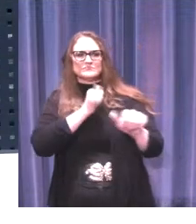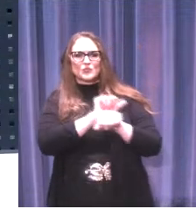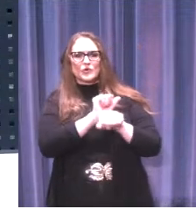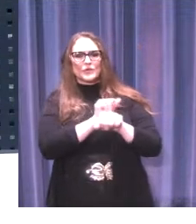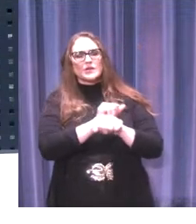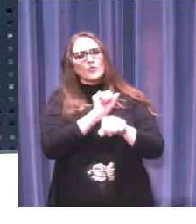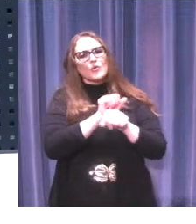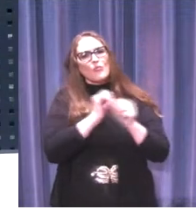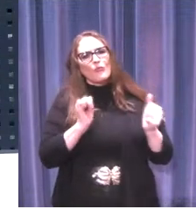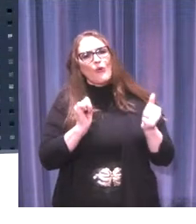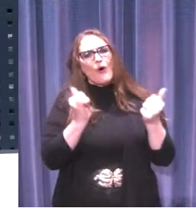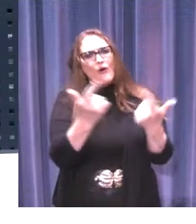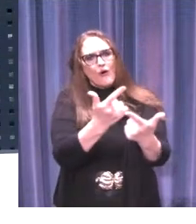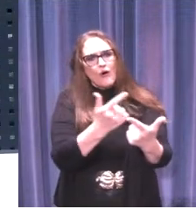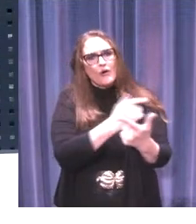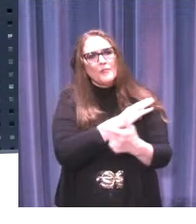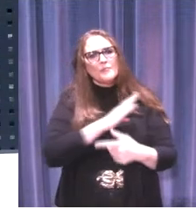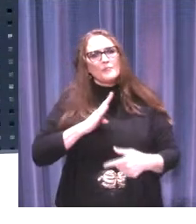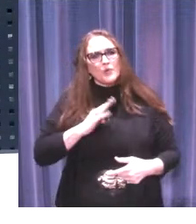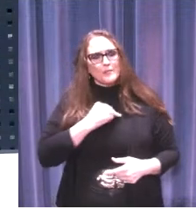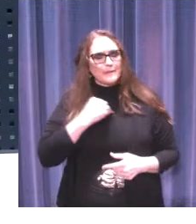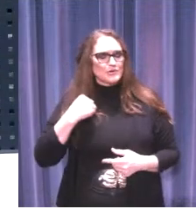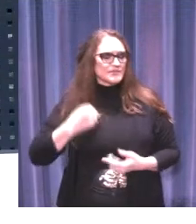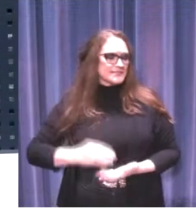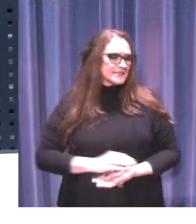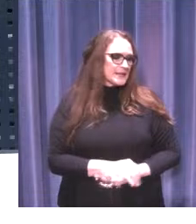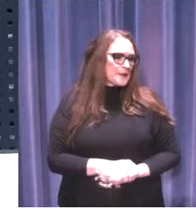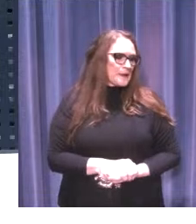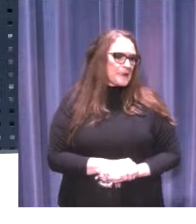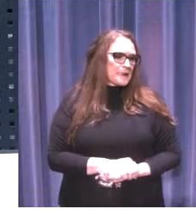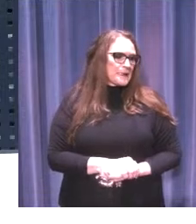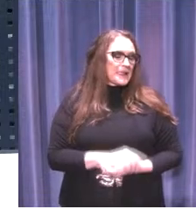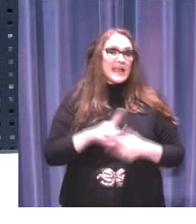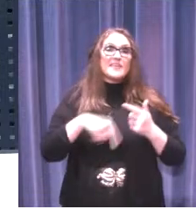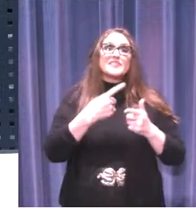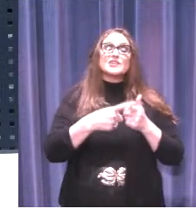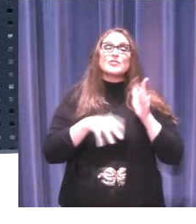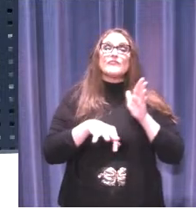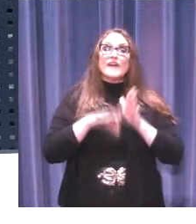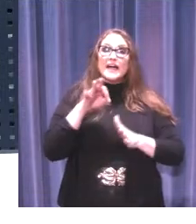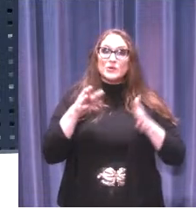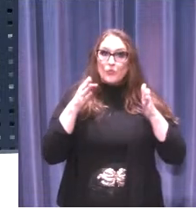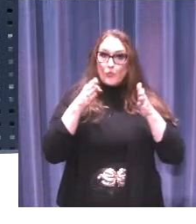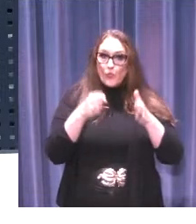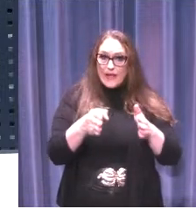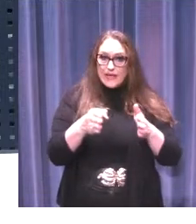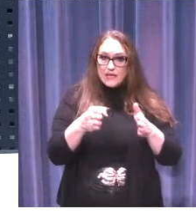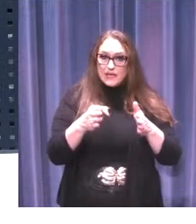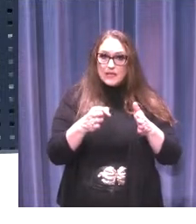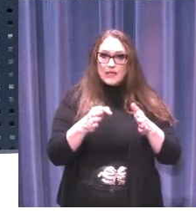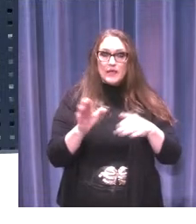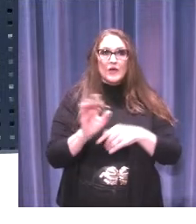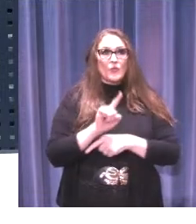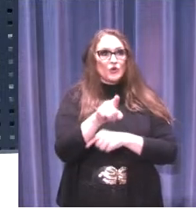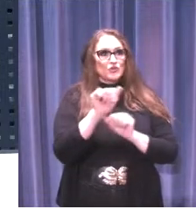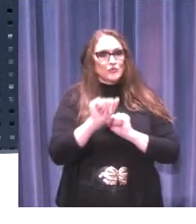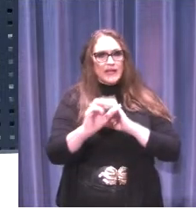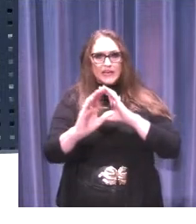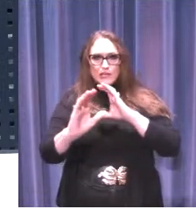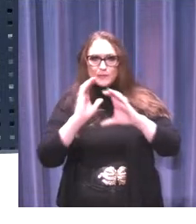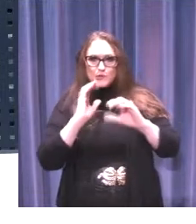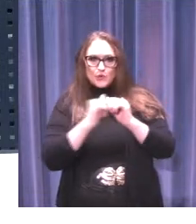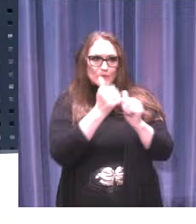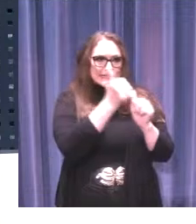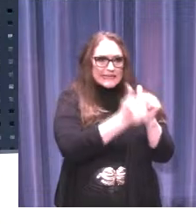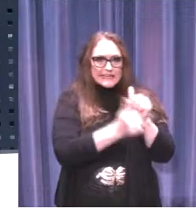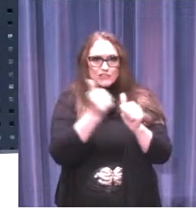board members. Then you find a way where you can communicate with